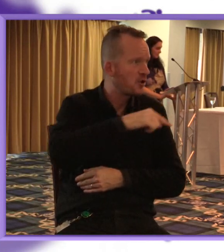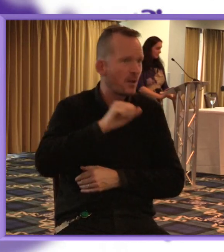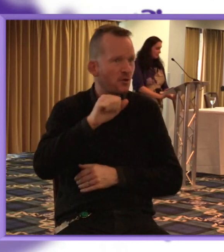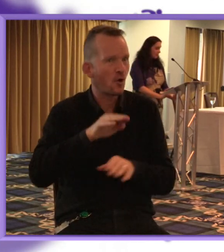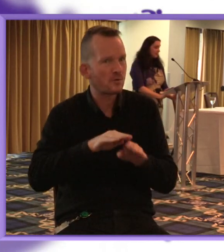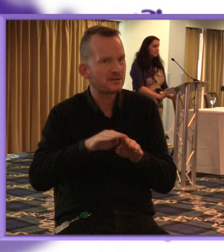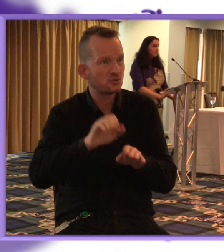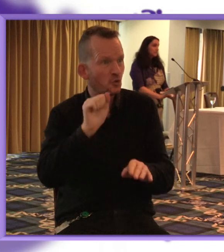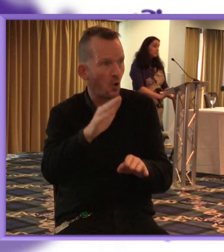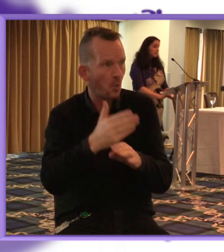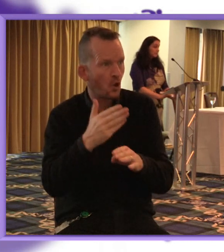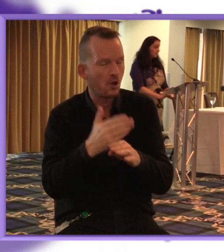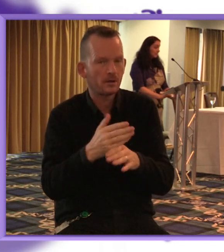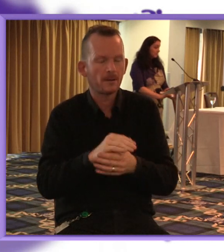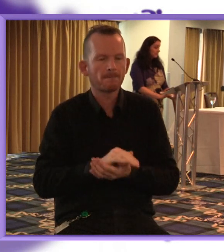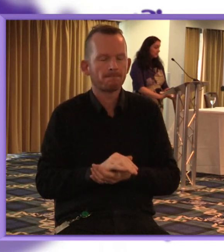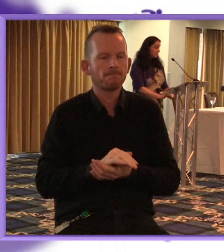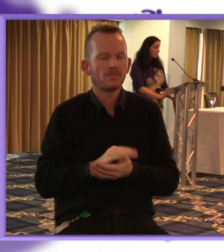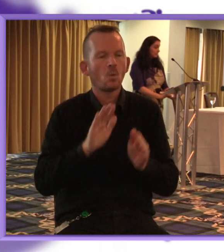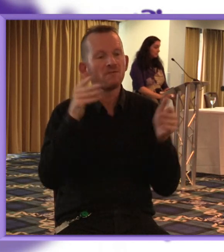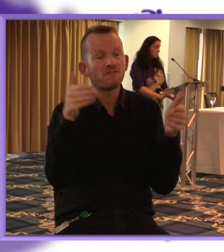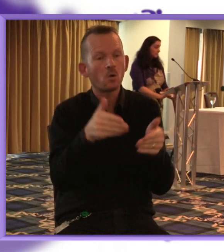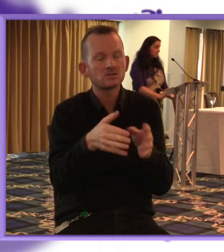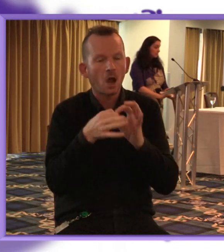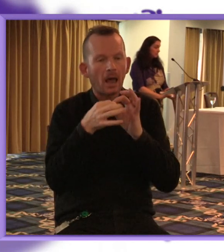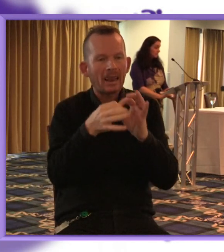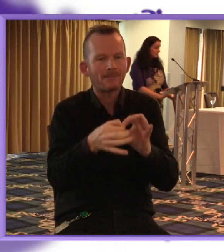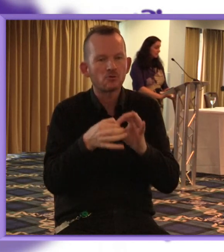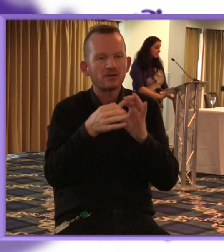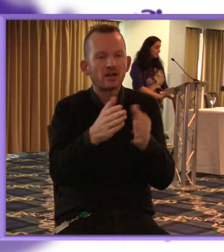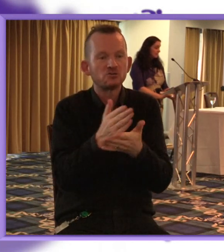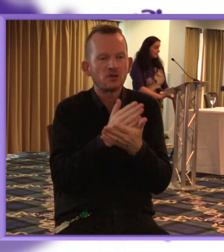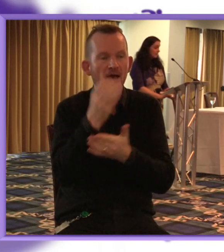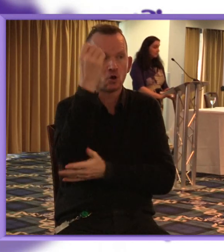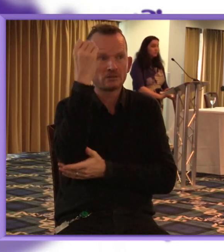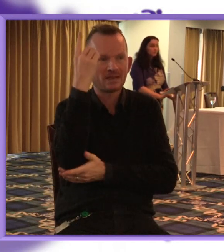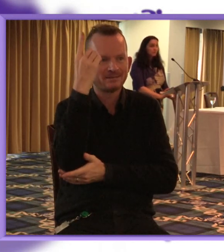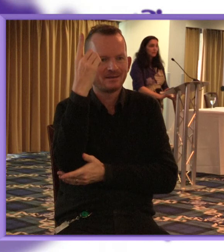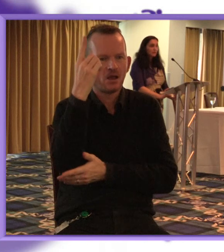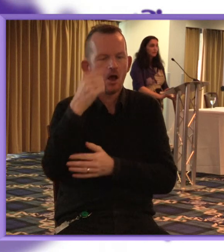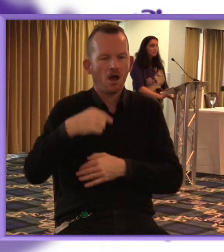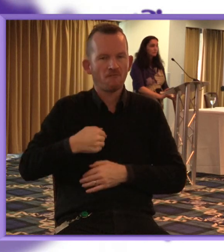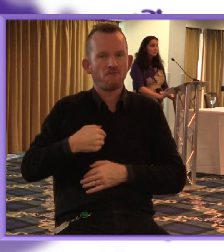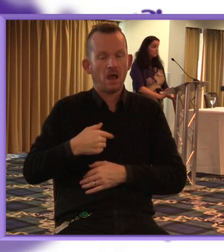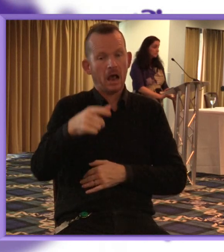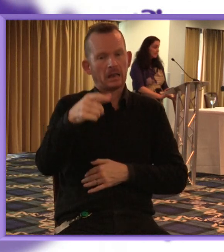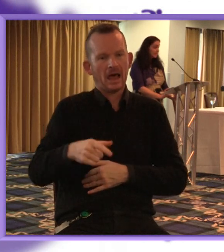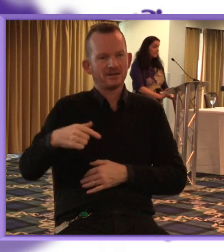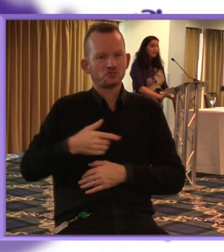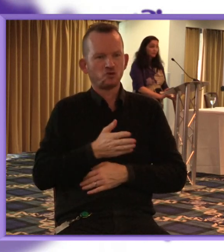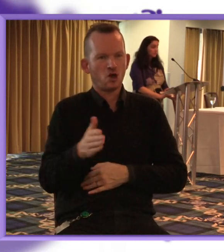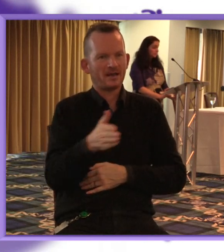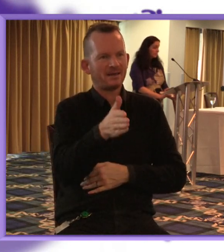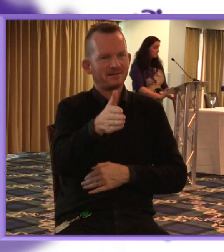practice? And I think we focus on collaboration, and we focus on a shared understanding of the journey that our clients want to